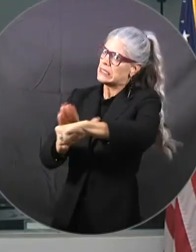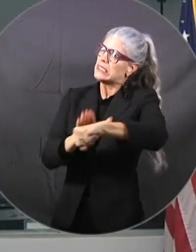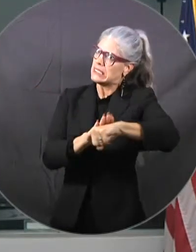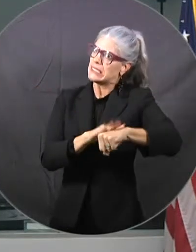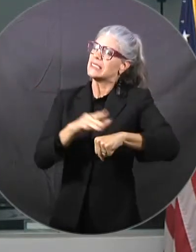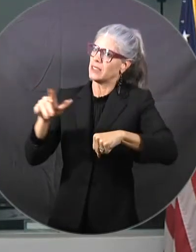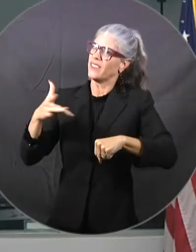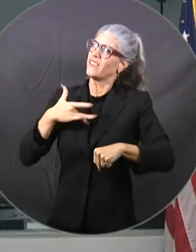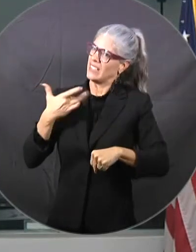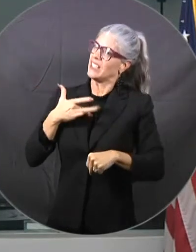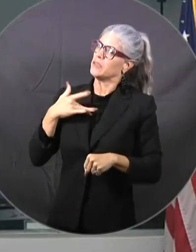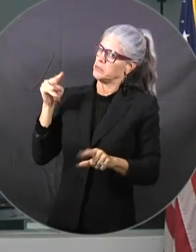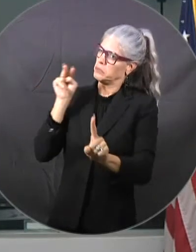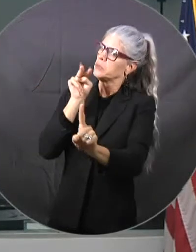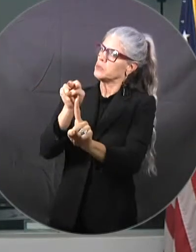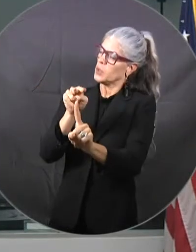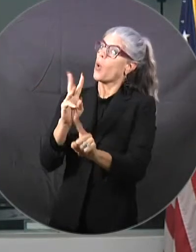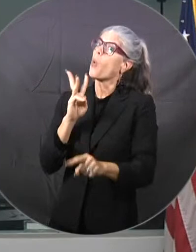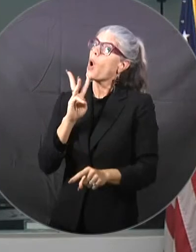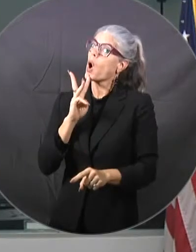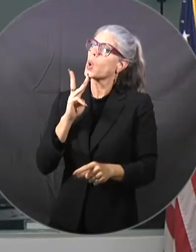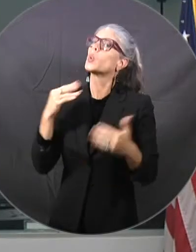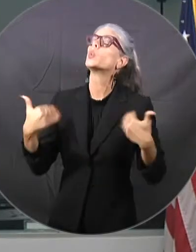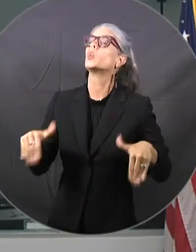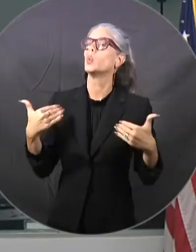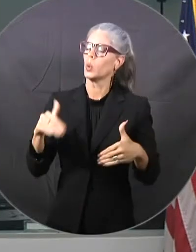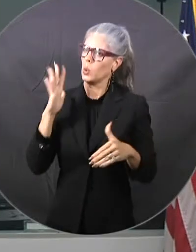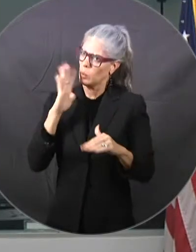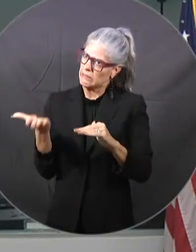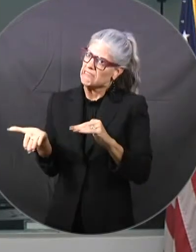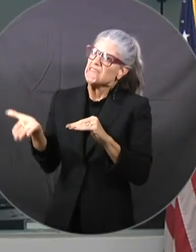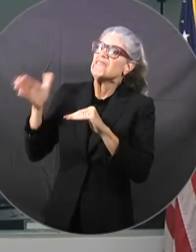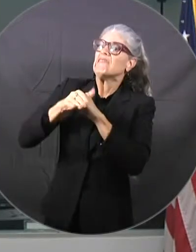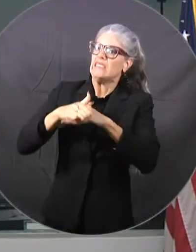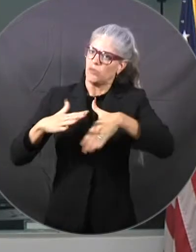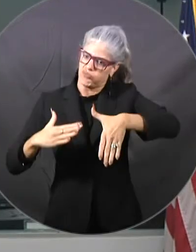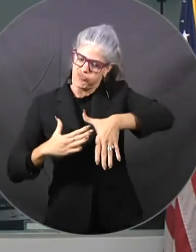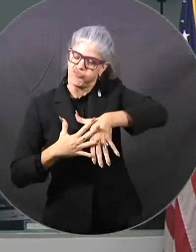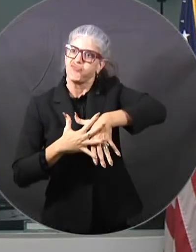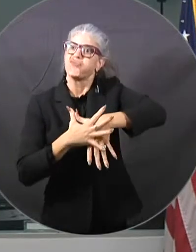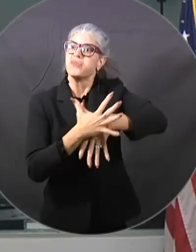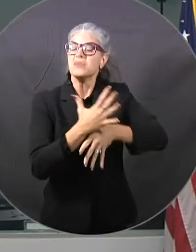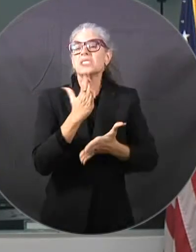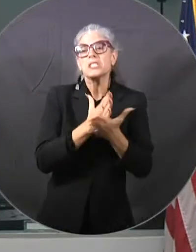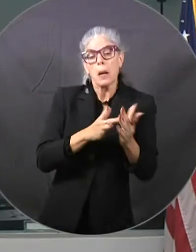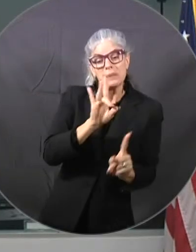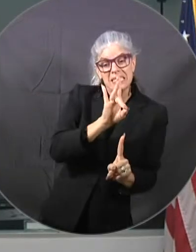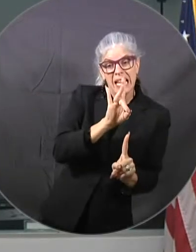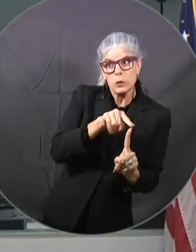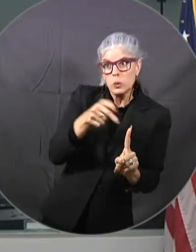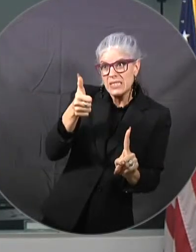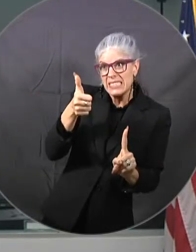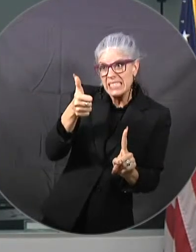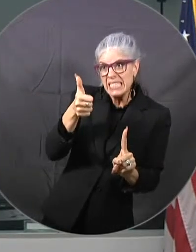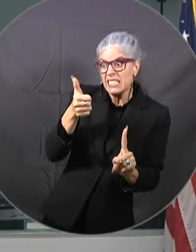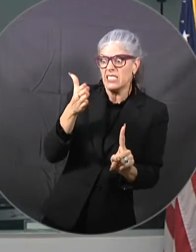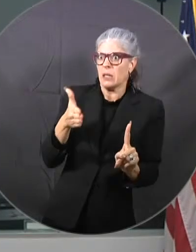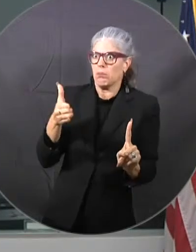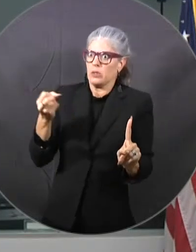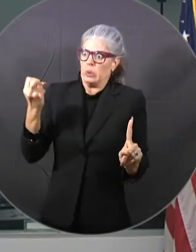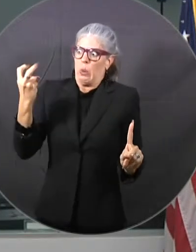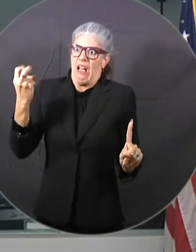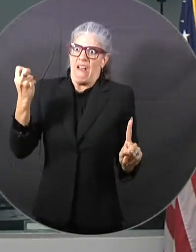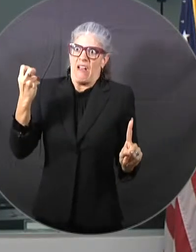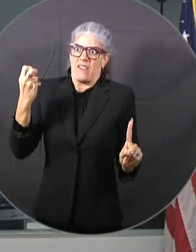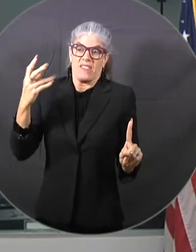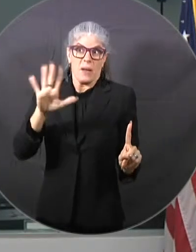7. We're now looking at 5 to 8 in some areas, 8 to 10 in others. So please make sure you are evacuating if you're asked